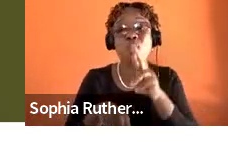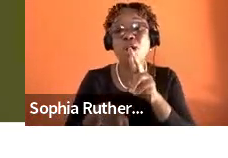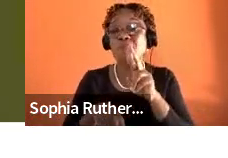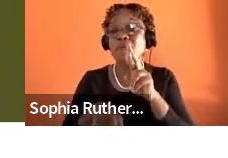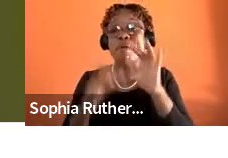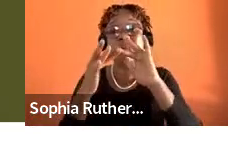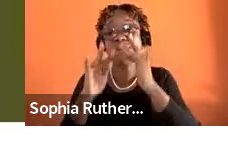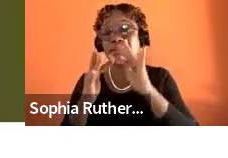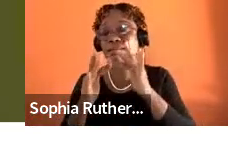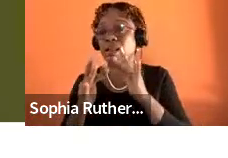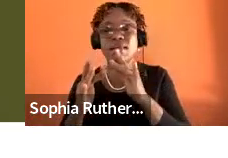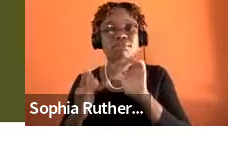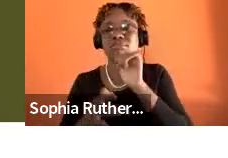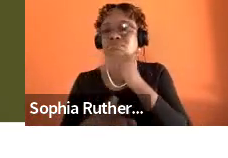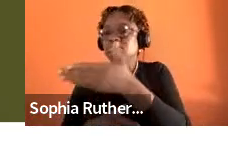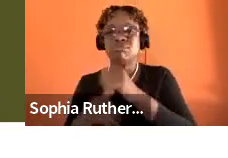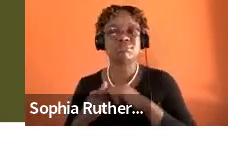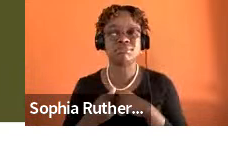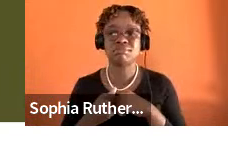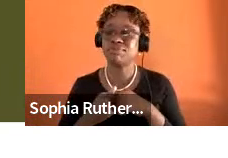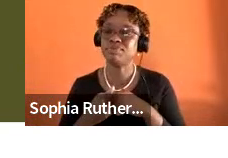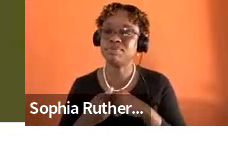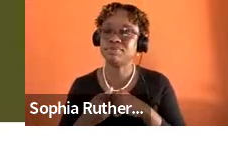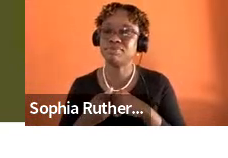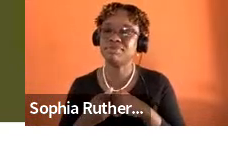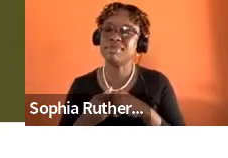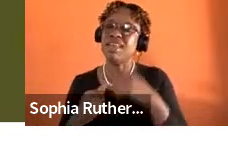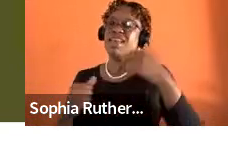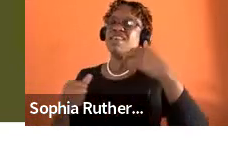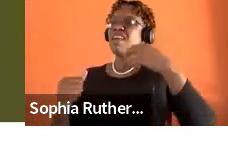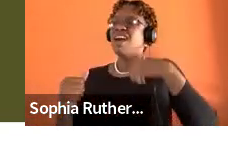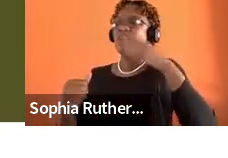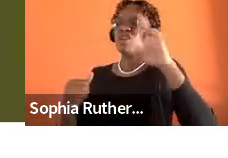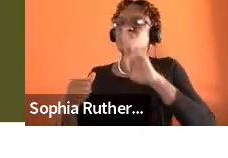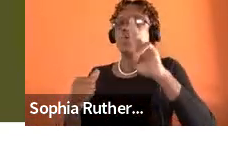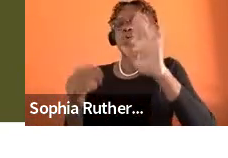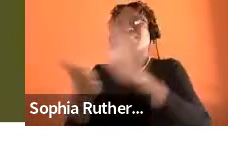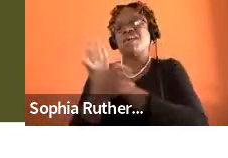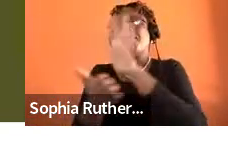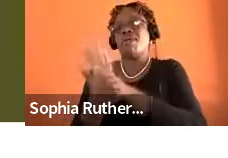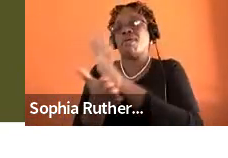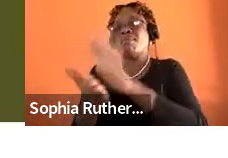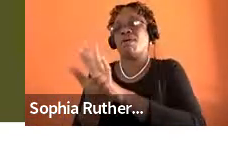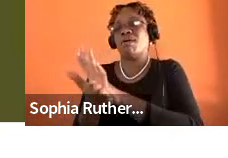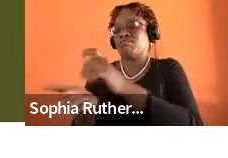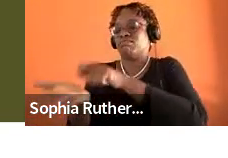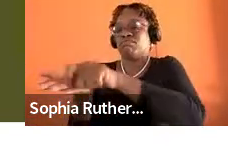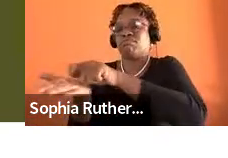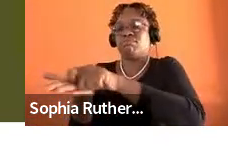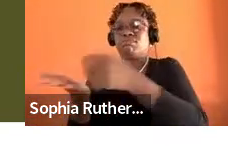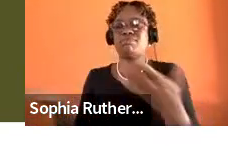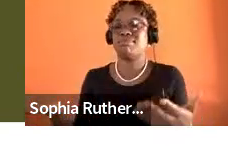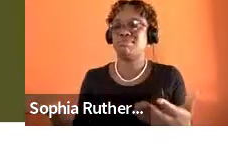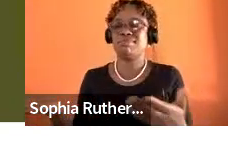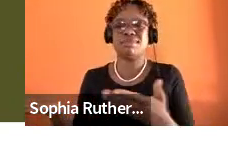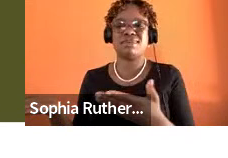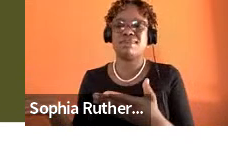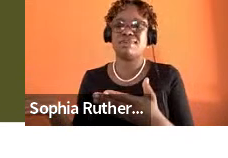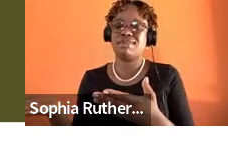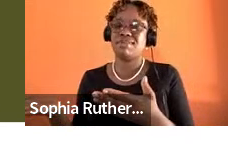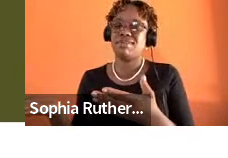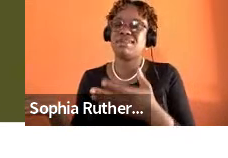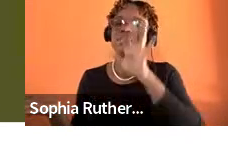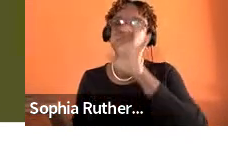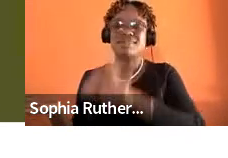was non-existent. A paper-based system is used to record and store information, and this, of course, contributed partially to the long